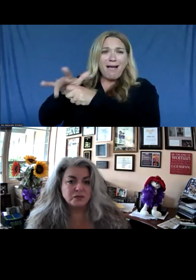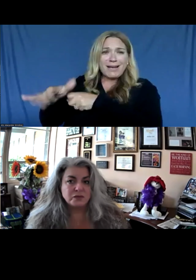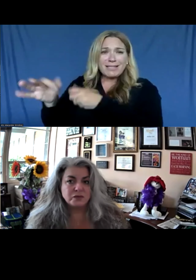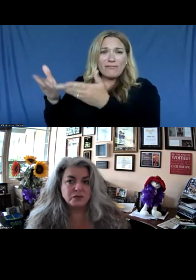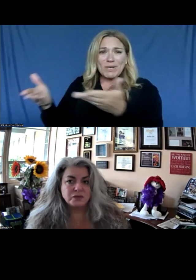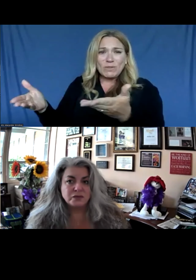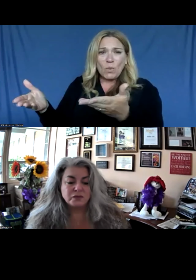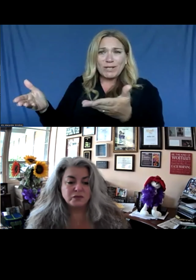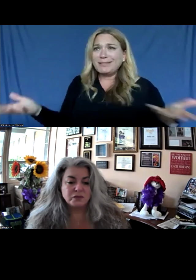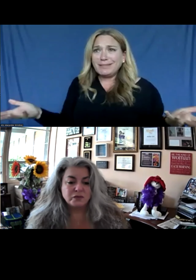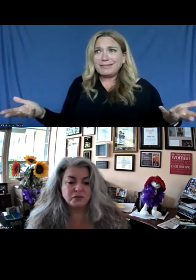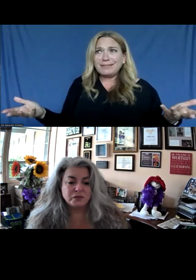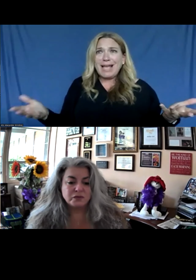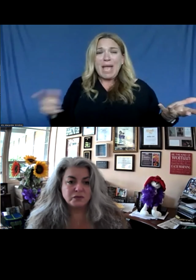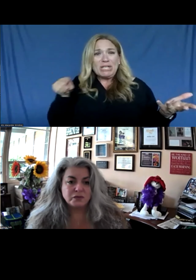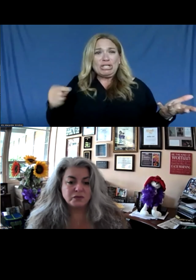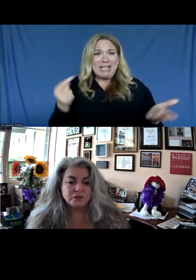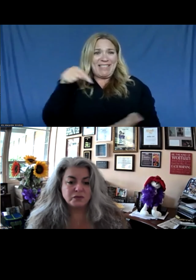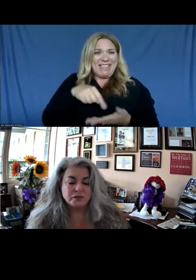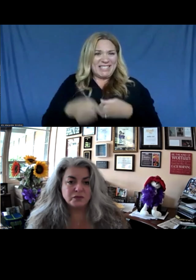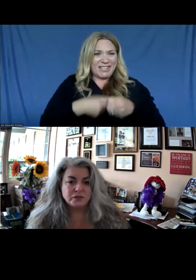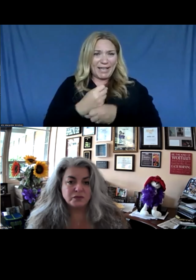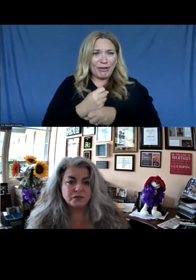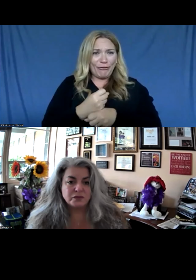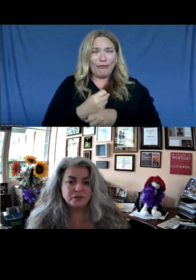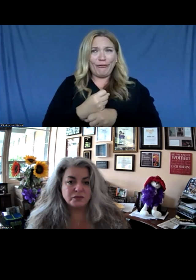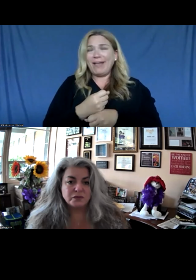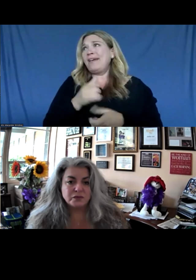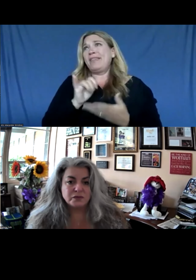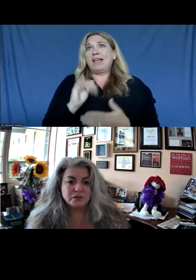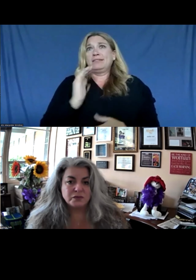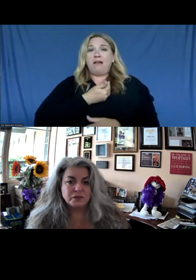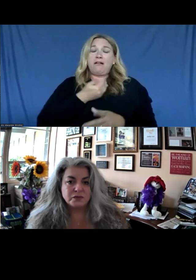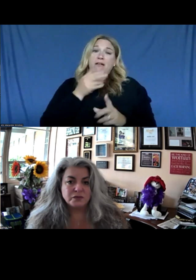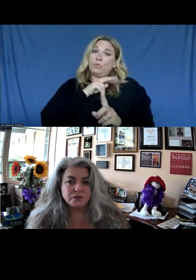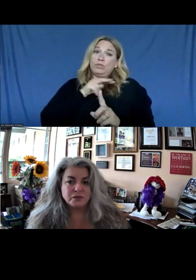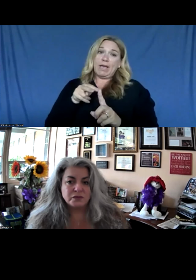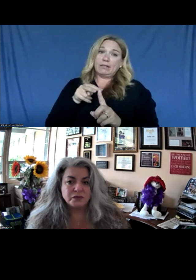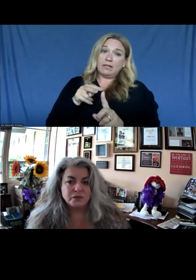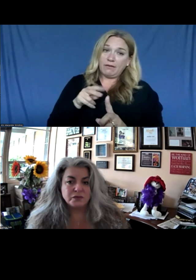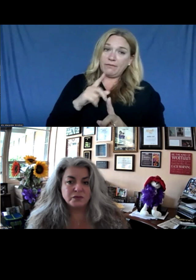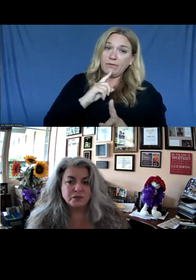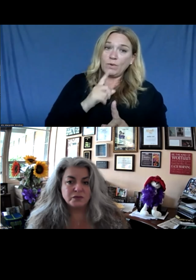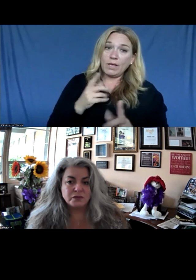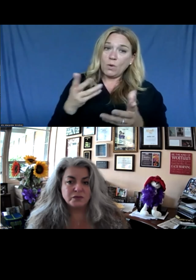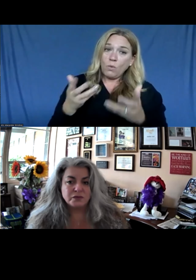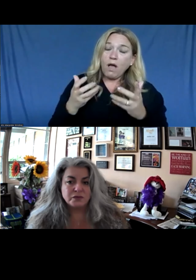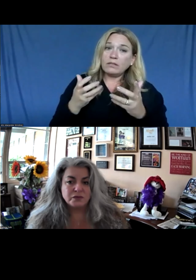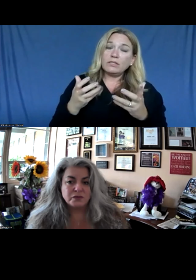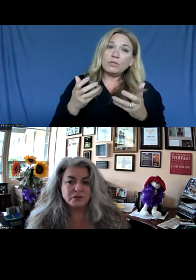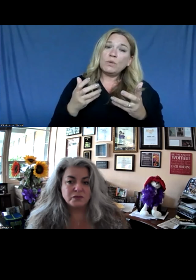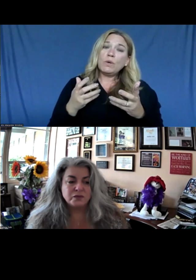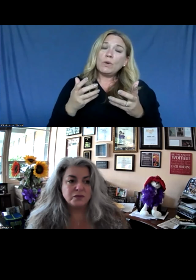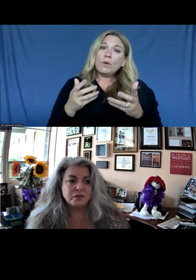this year. So, I mean, that's pretty much our perspective on this. Again, wanted to really uplift a couple of